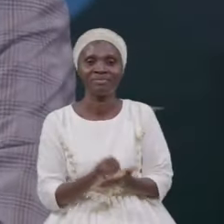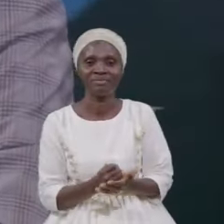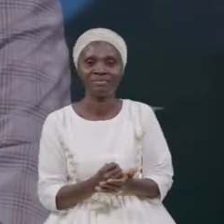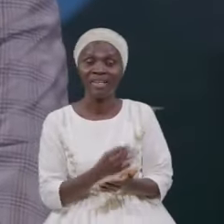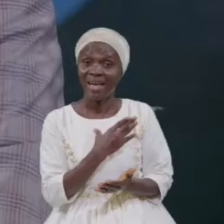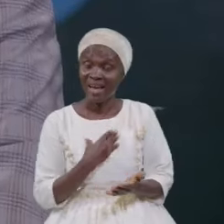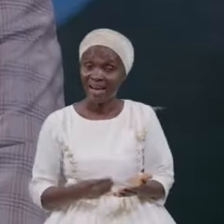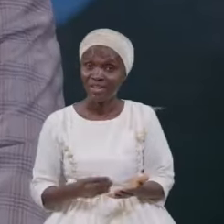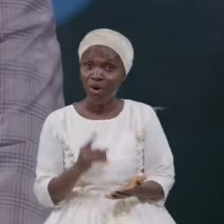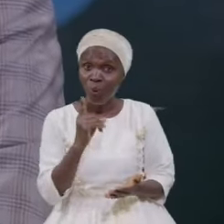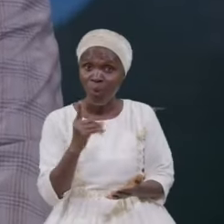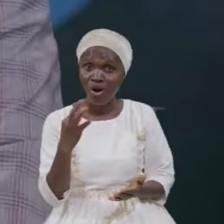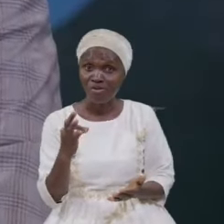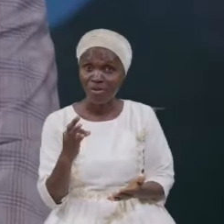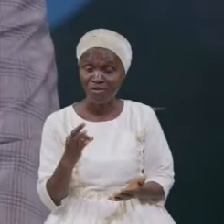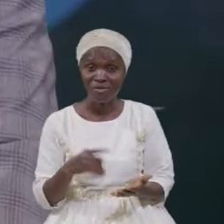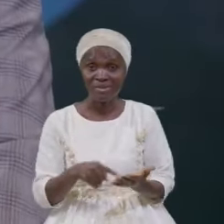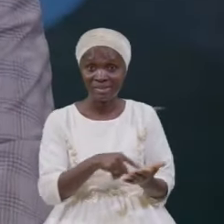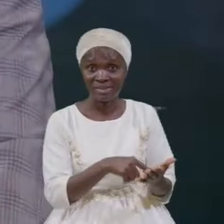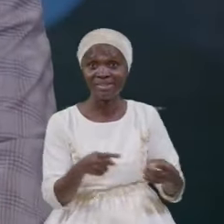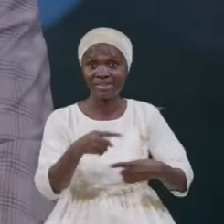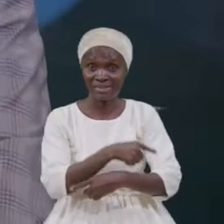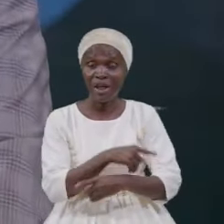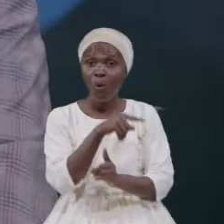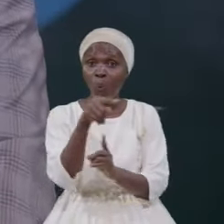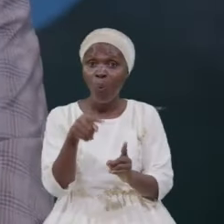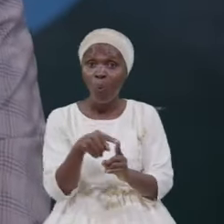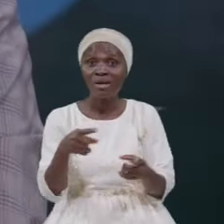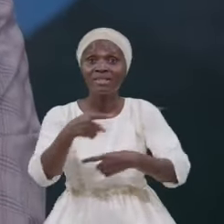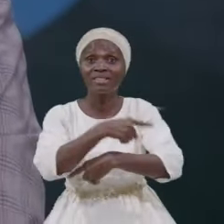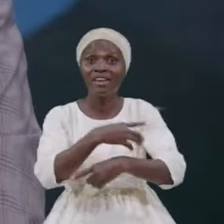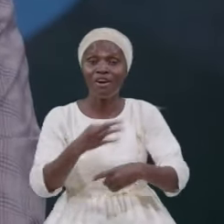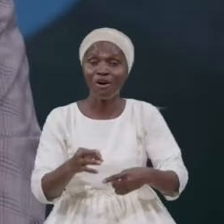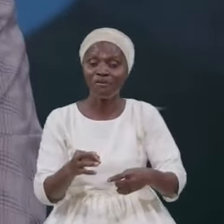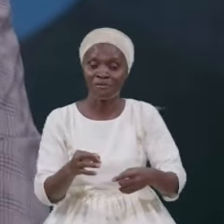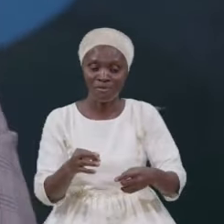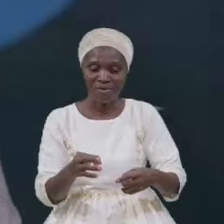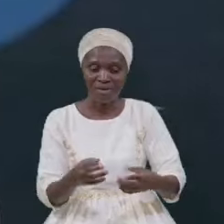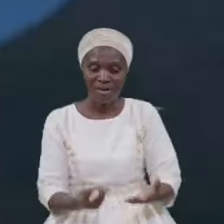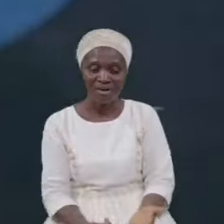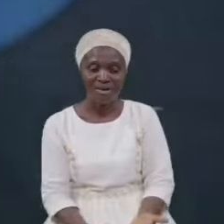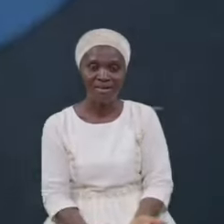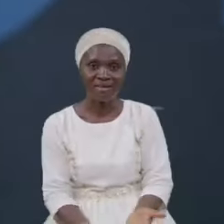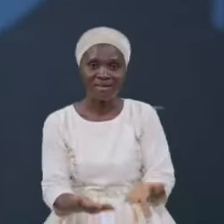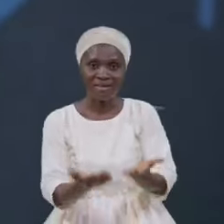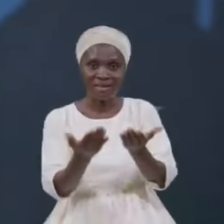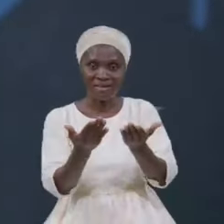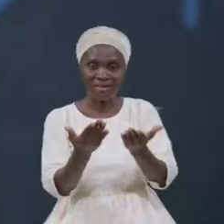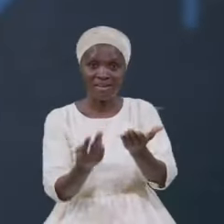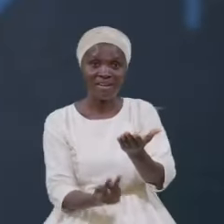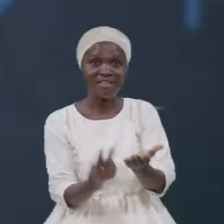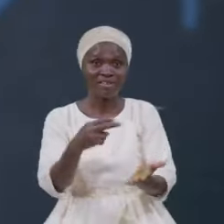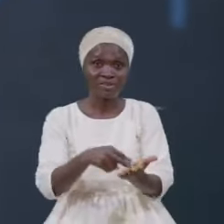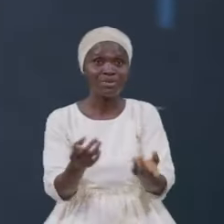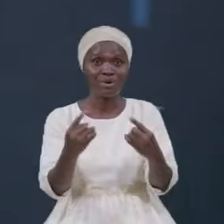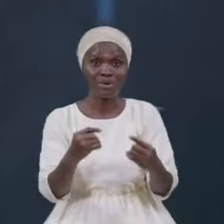of resurrection will come, and the day of the rapture will come, and the day of